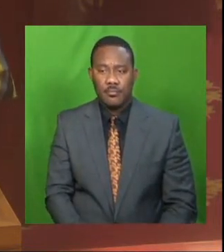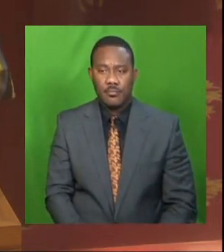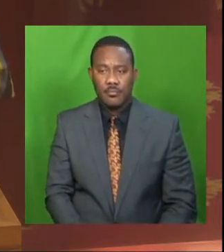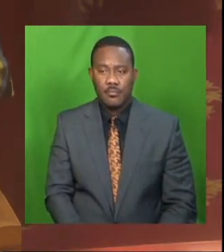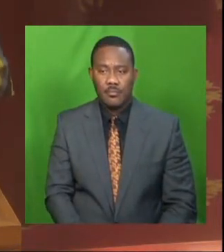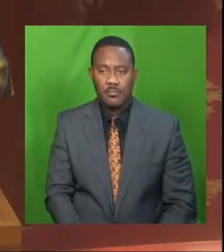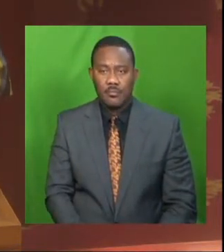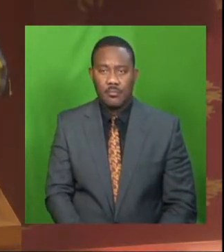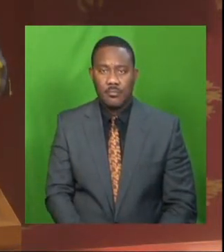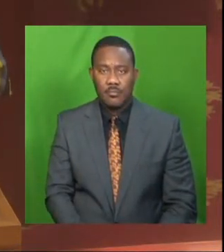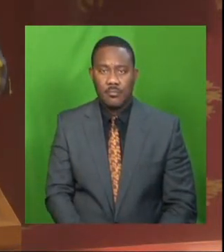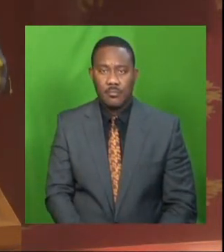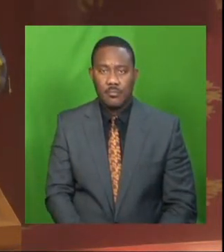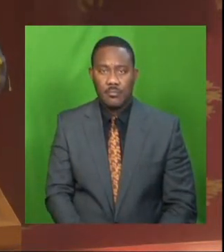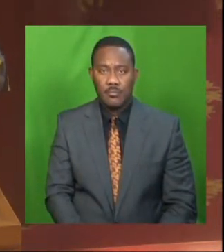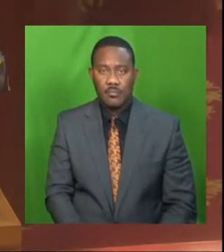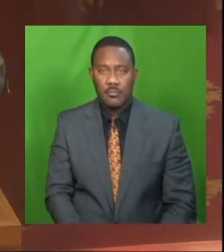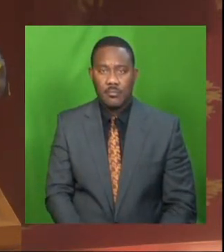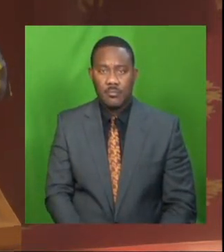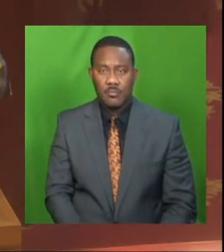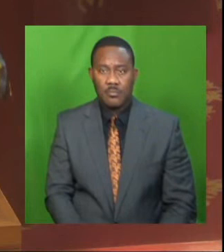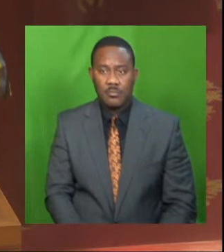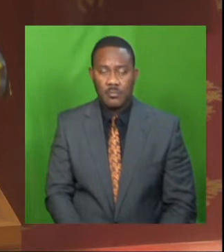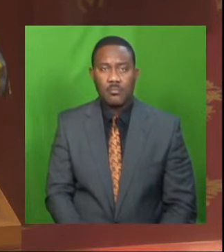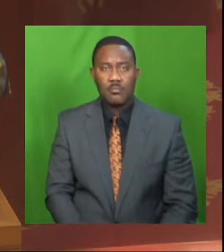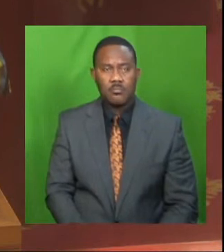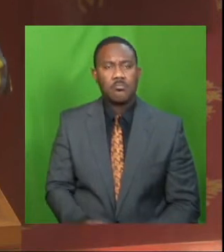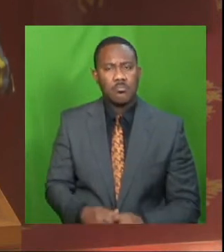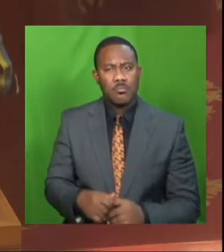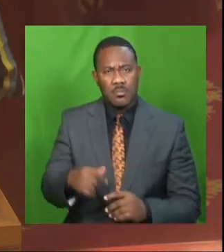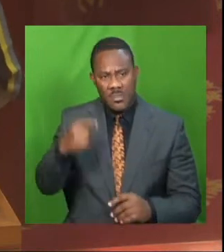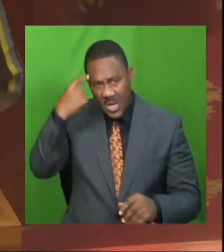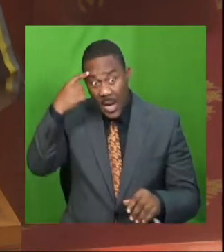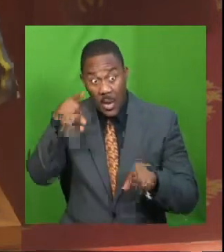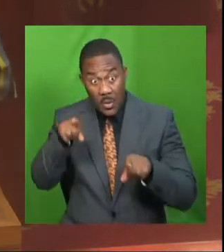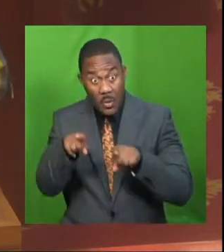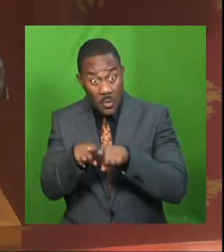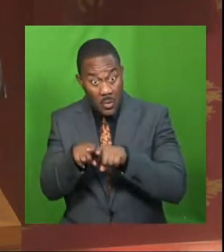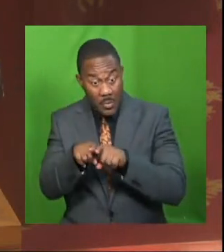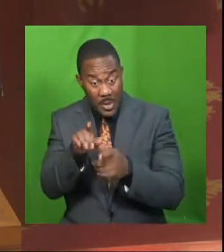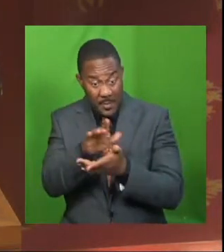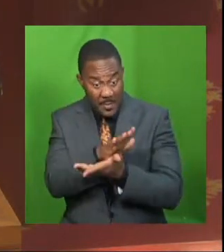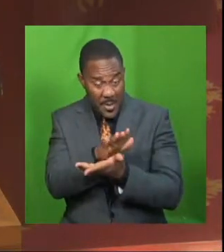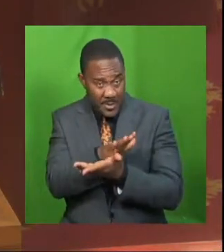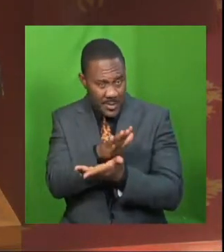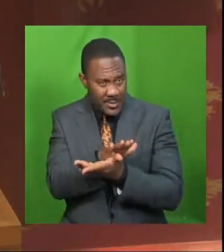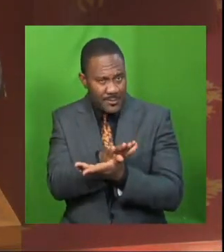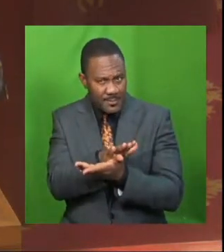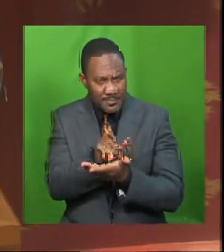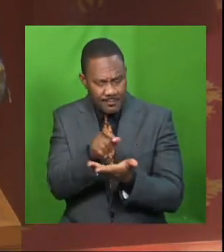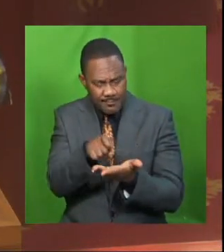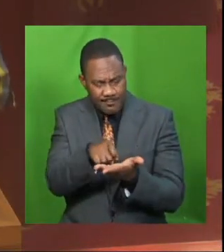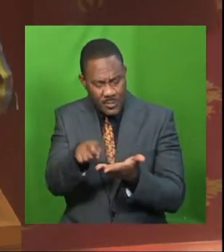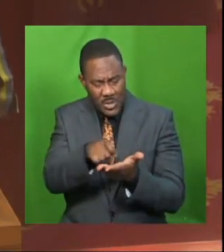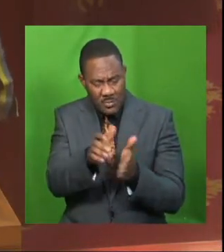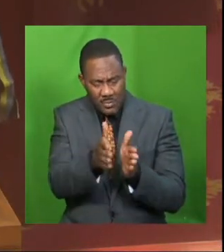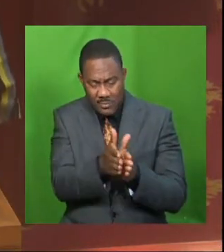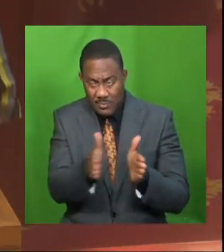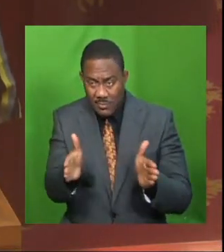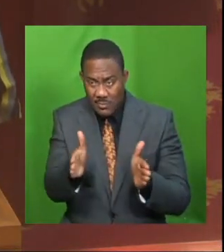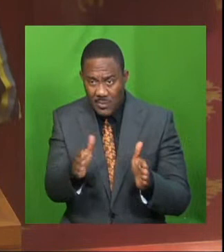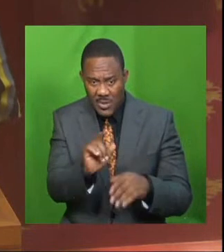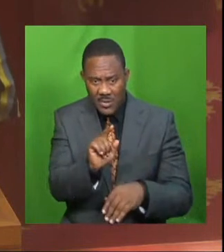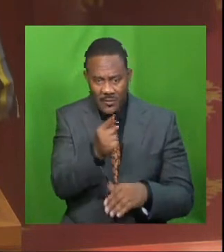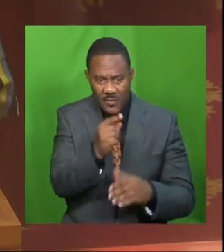Mr. Speaker, the contract that he refers to was originally signed to have a duration from the 1st